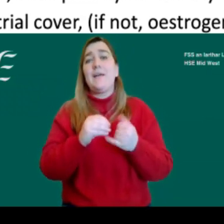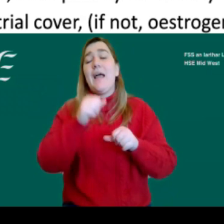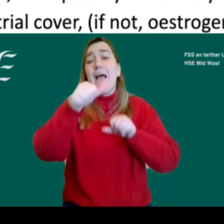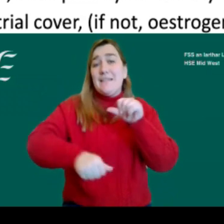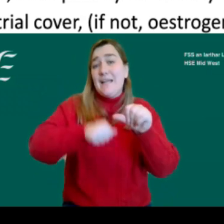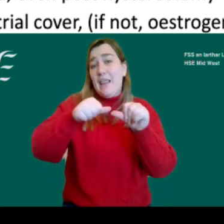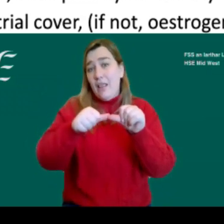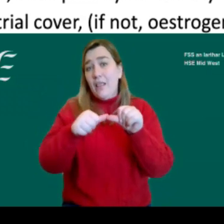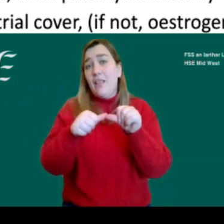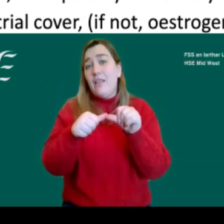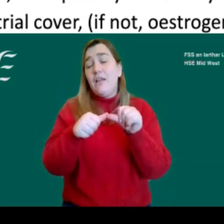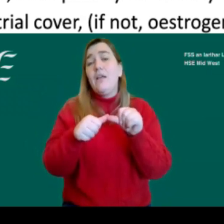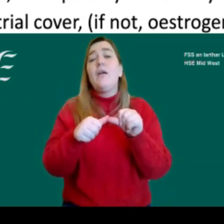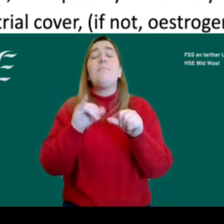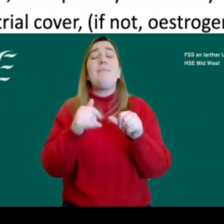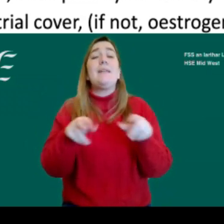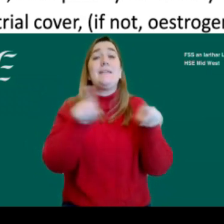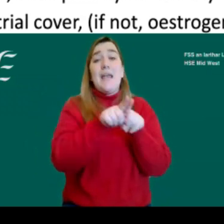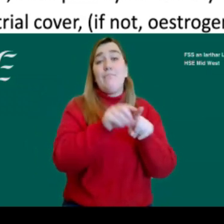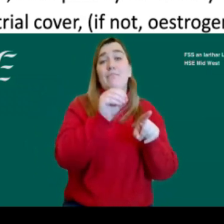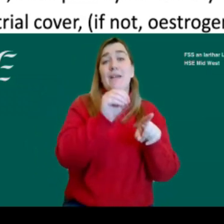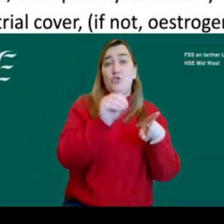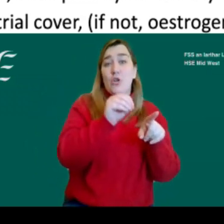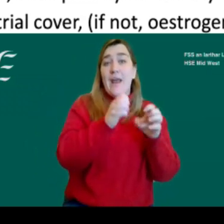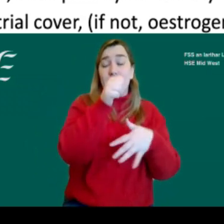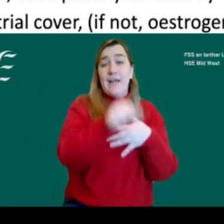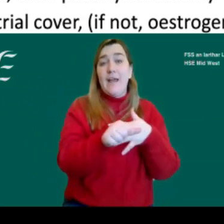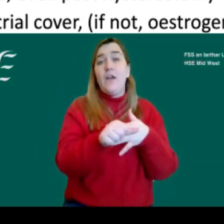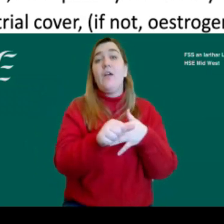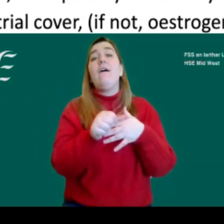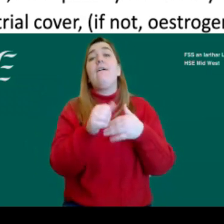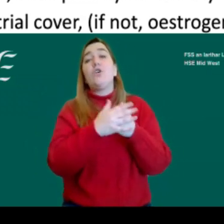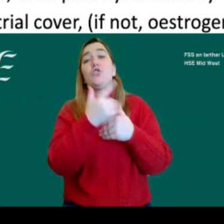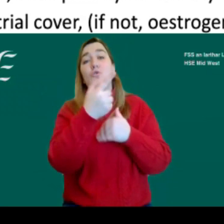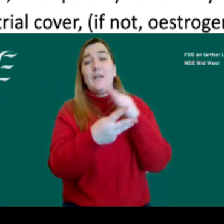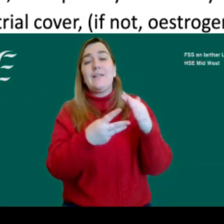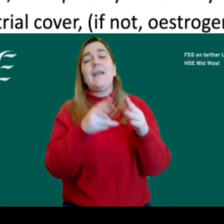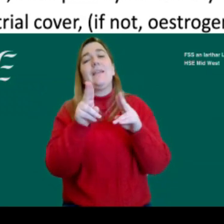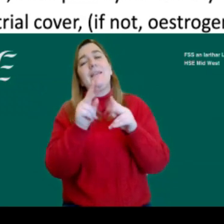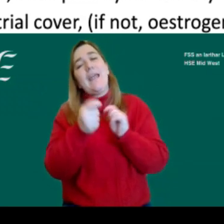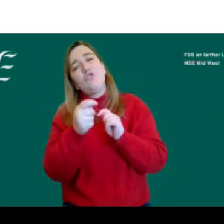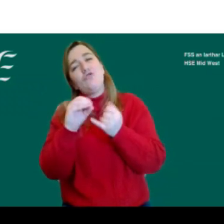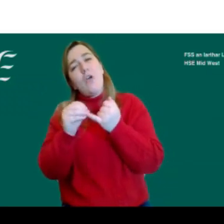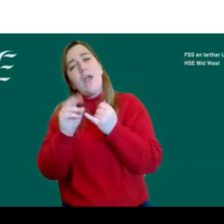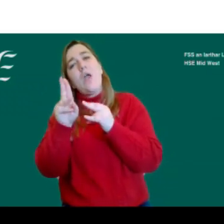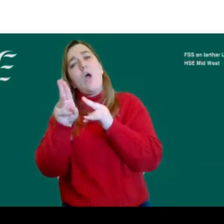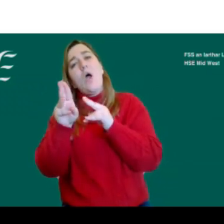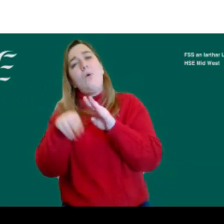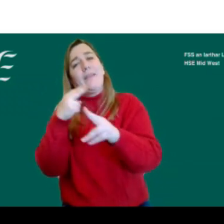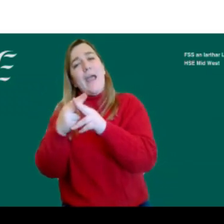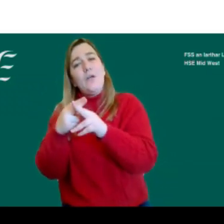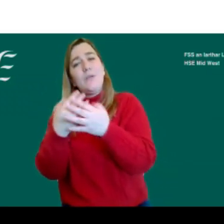And we see if we induce a little withdrawal bleed. And if we do, we leave you on the progesterone. If we don't, we're fairly certain that we can just leave you on the estrogen